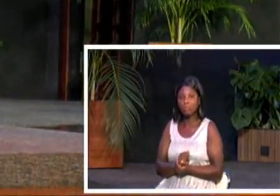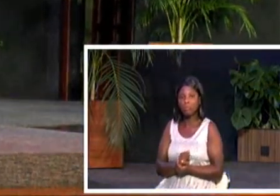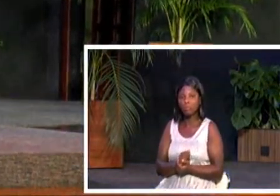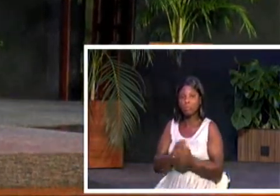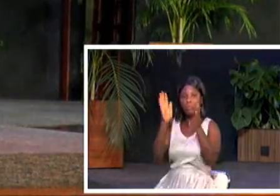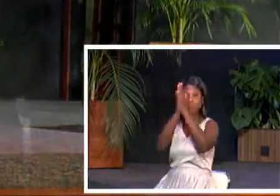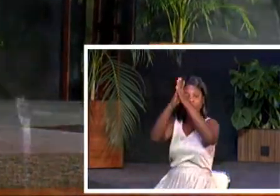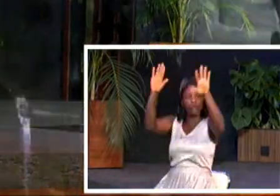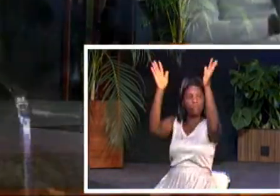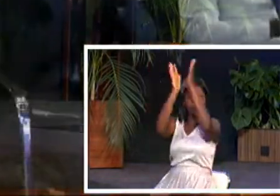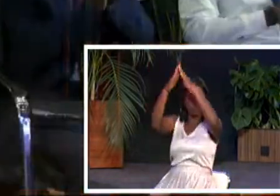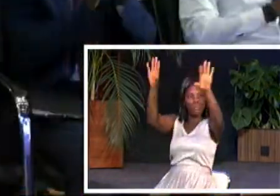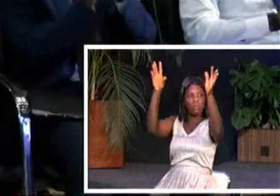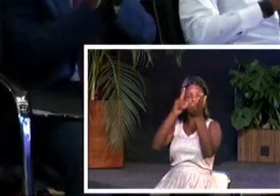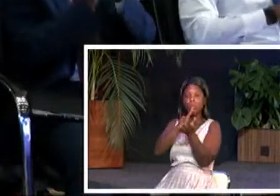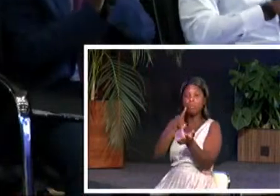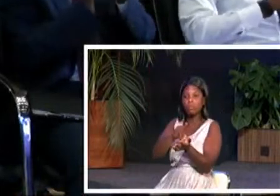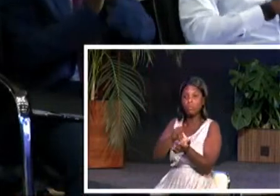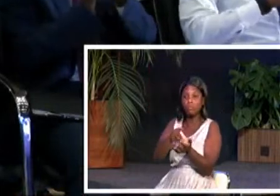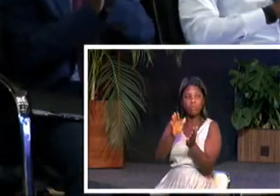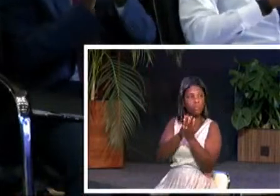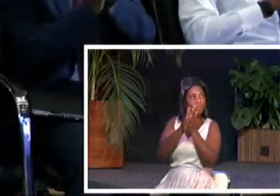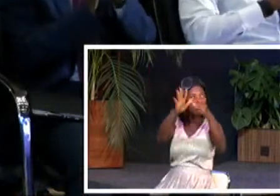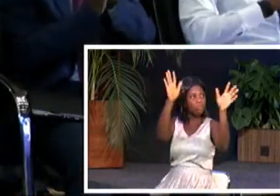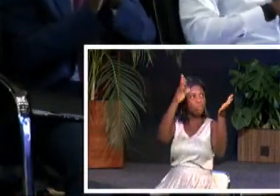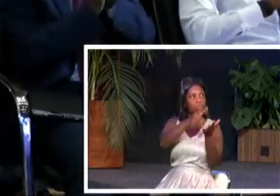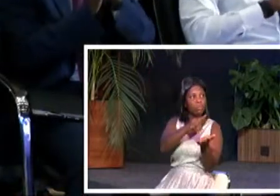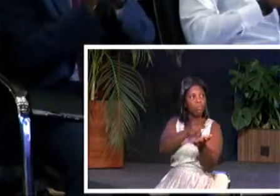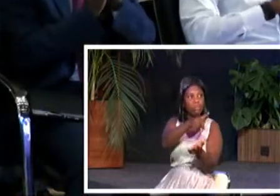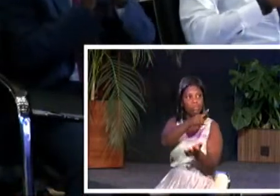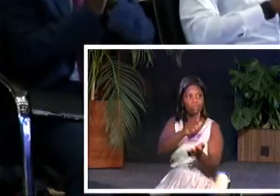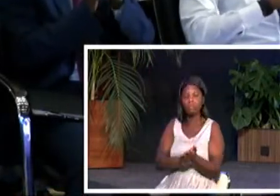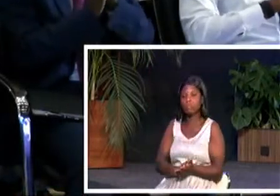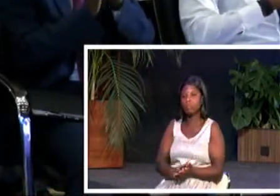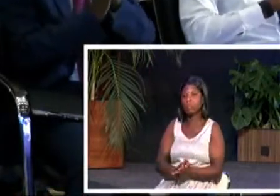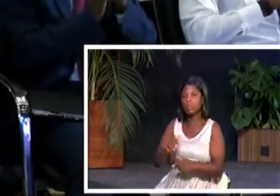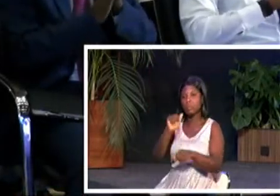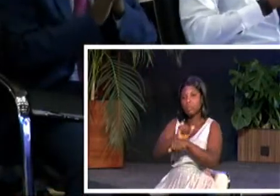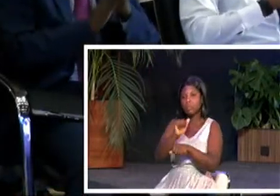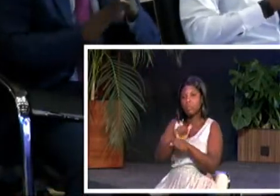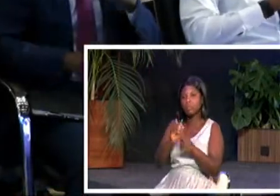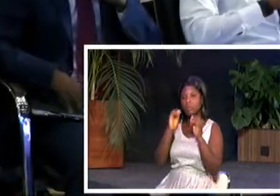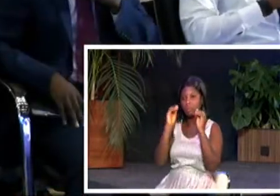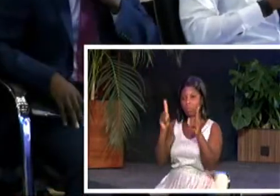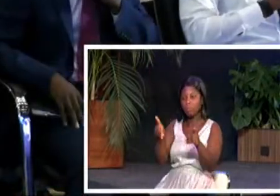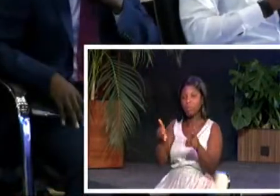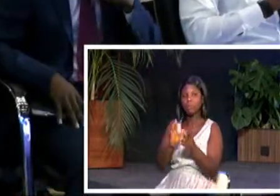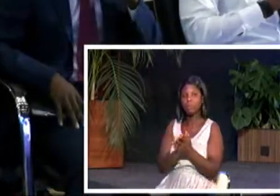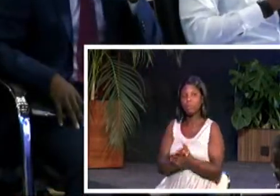together for Dr. AC Ansa sharing job opportunities available